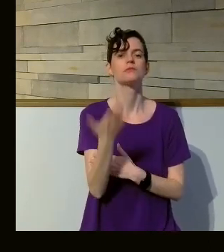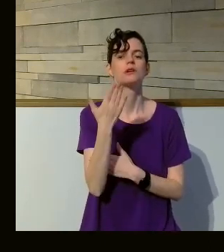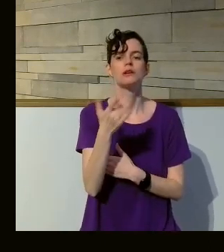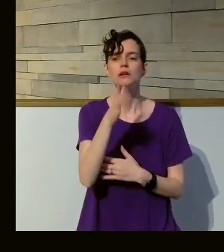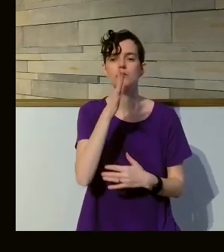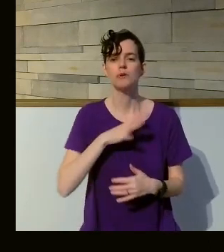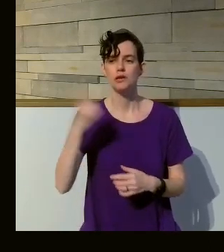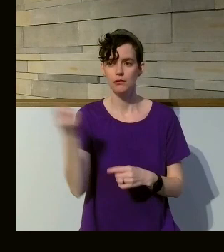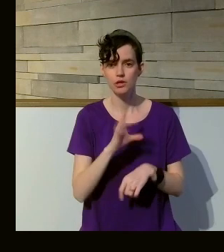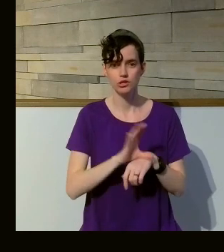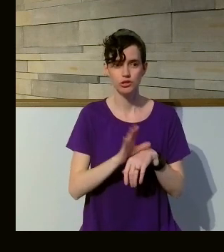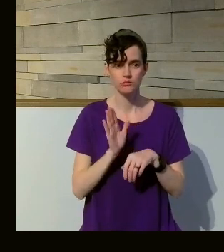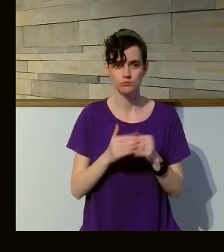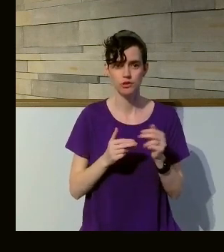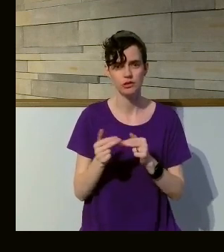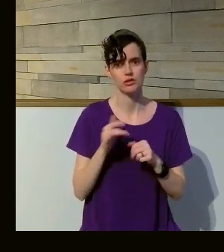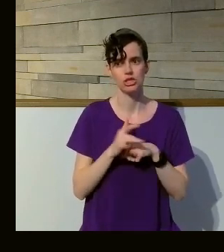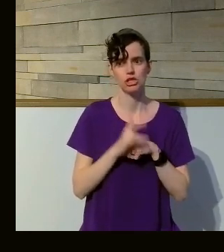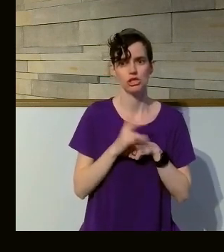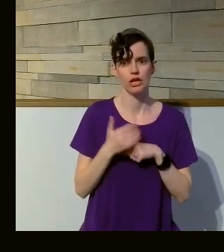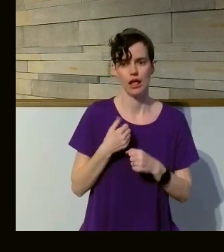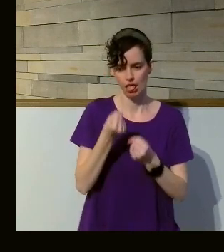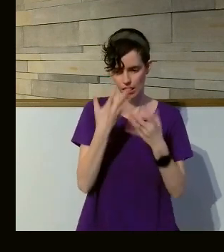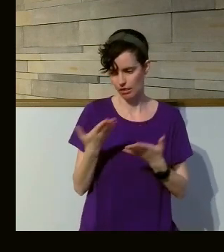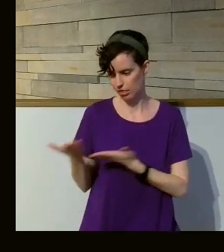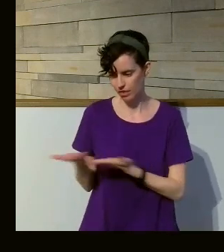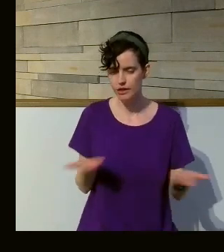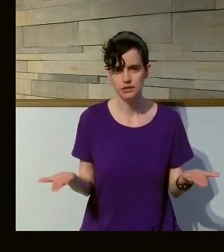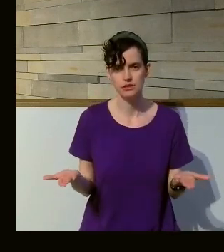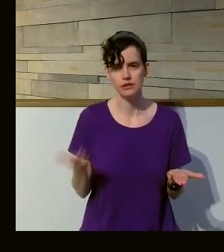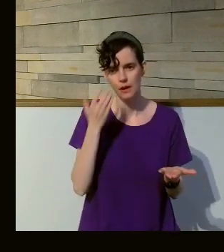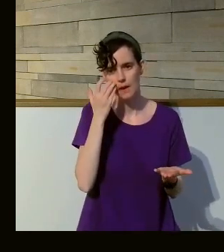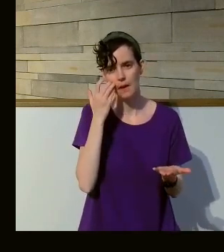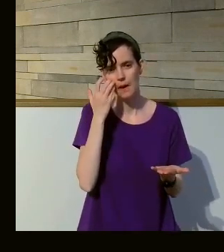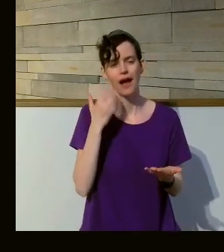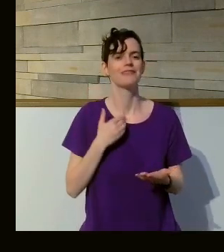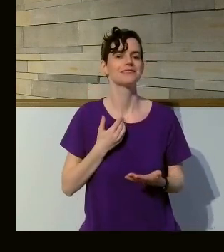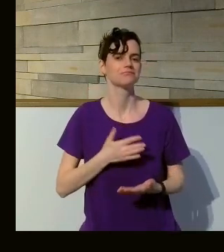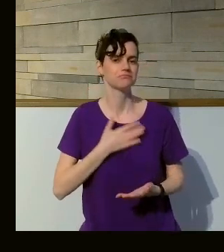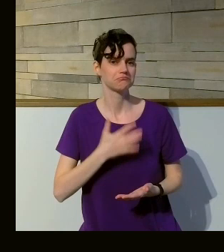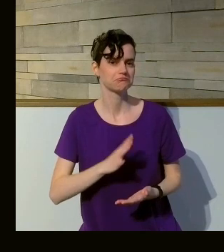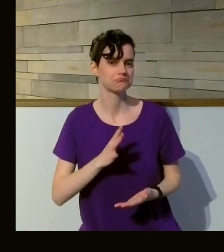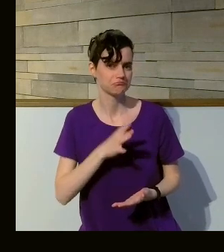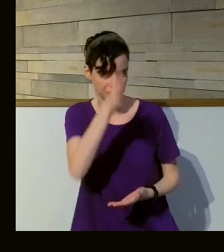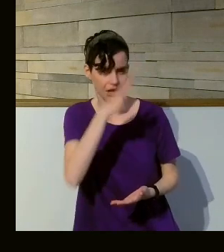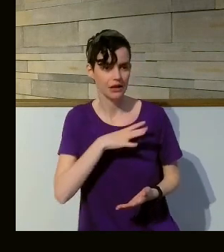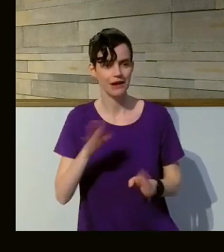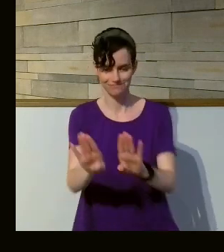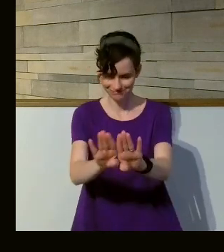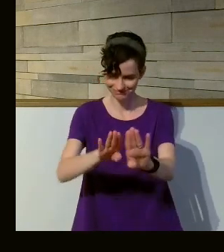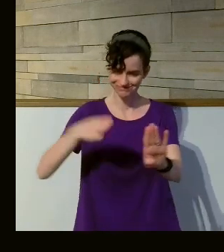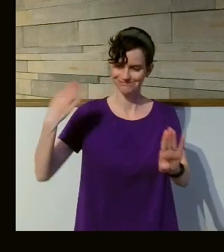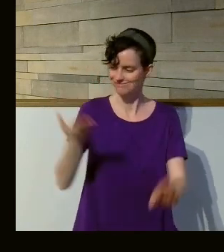lady came into the church building real early, and she was carrying a lot of stuff. And so, as a gentleman, I opened the door for her. How